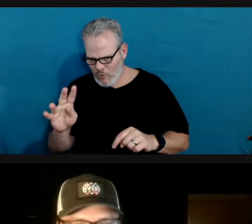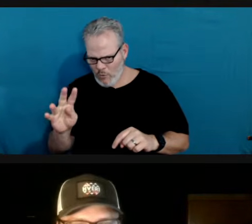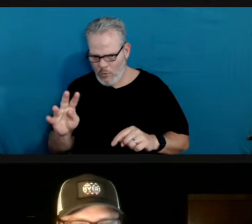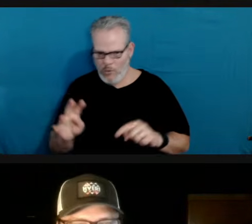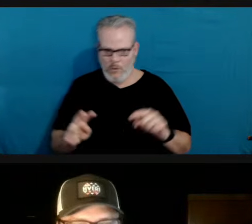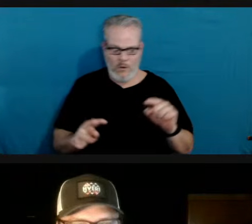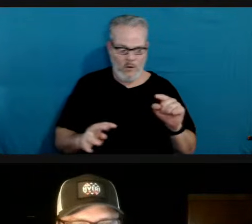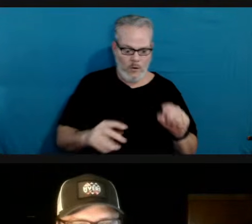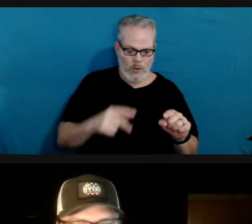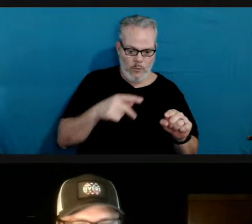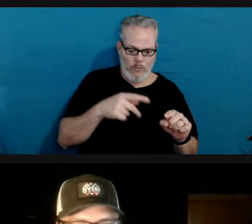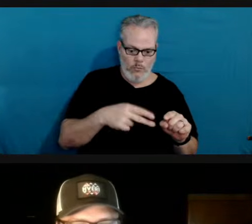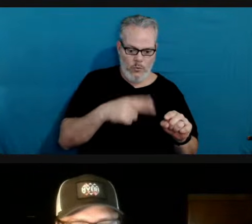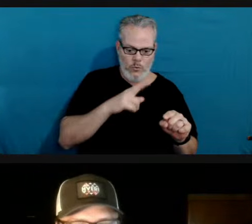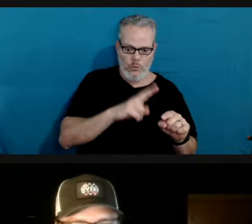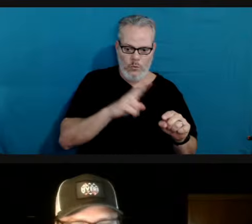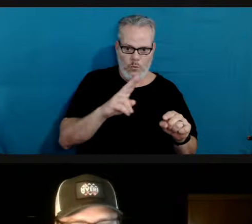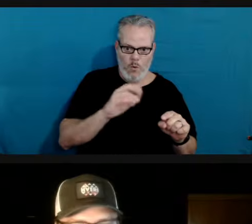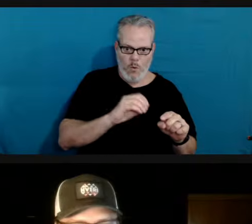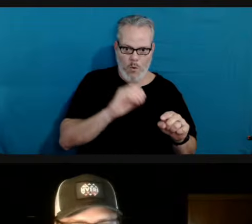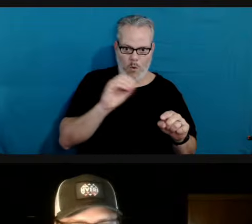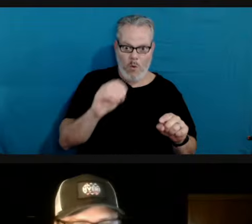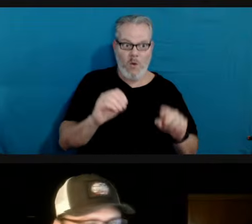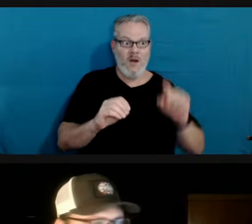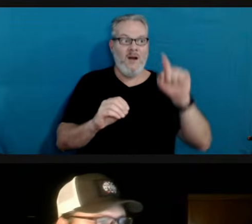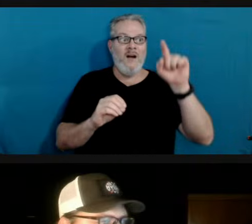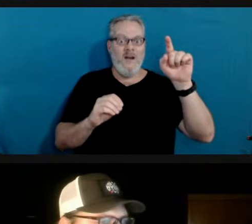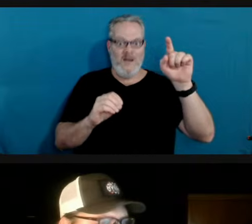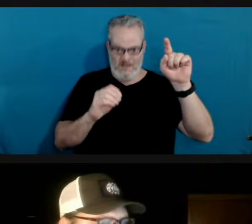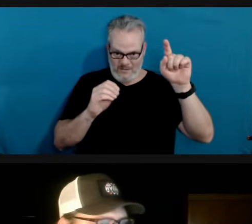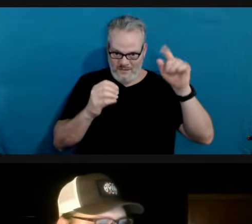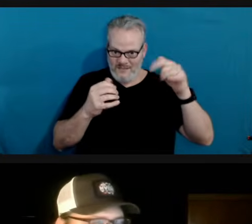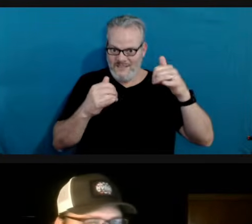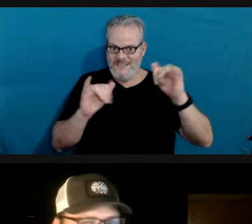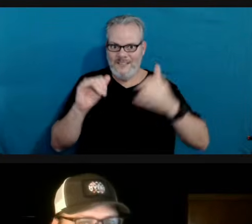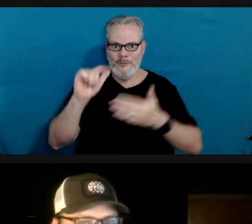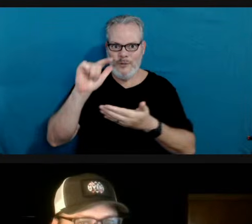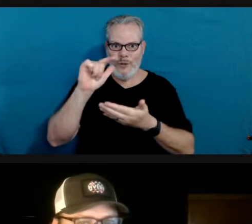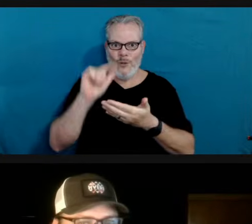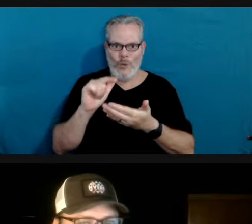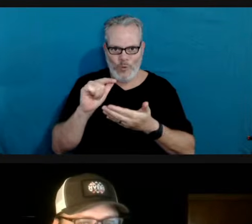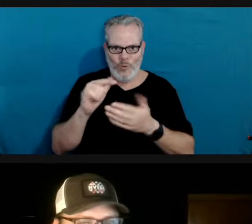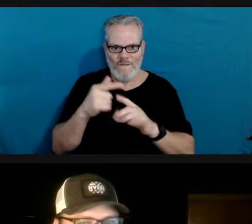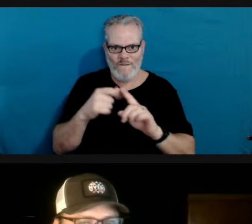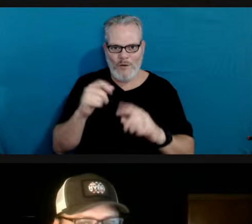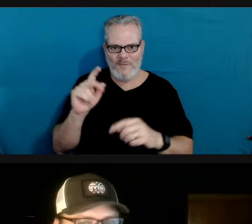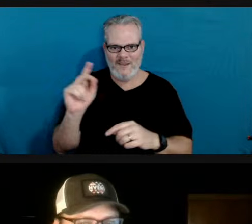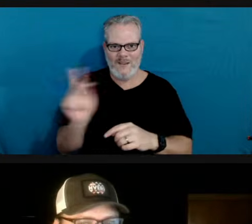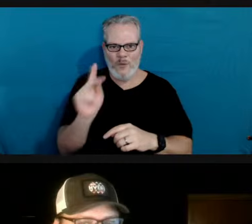Pu'u'o, and is still a little bit lower than the record fountains at Kīlauea back in 1959.